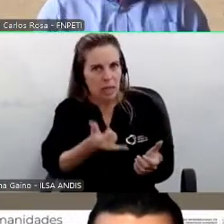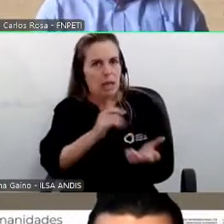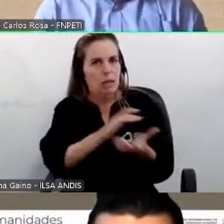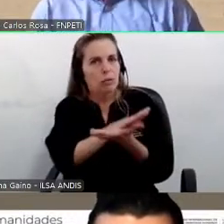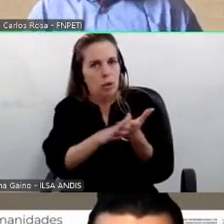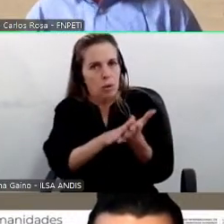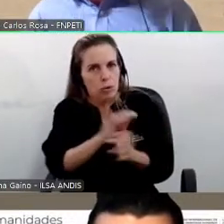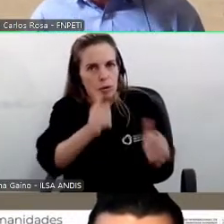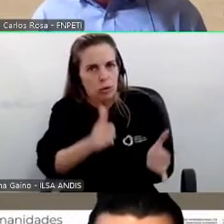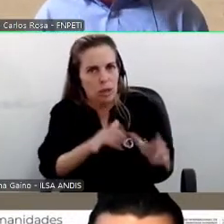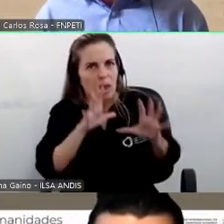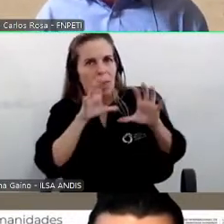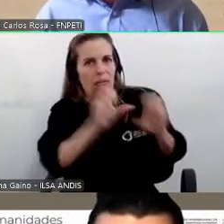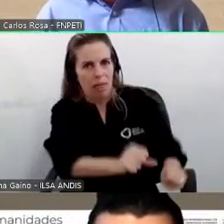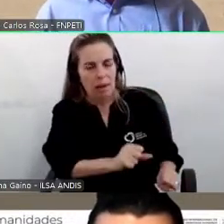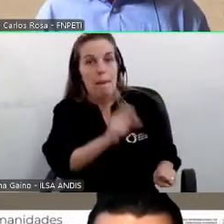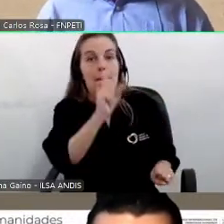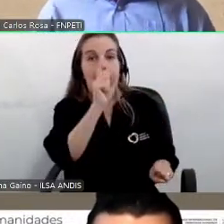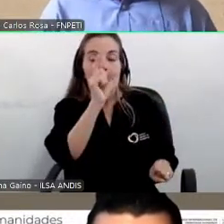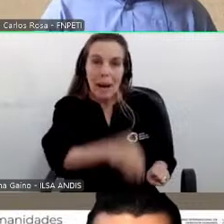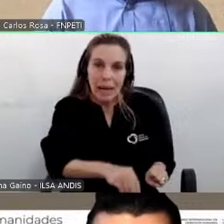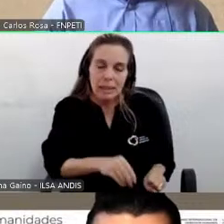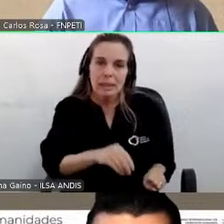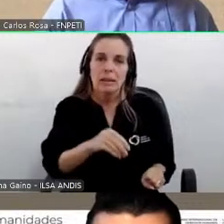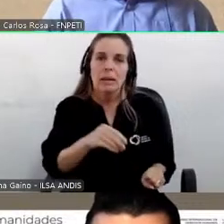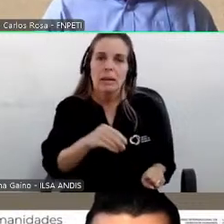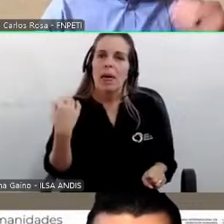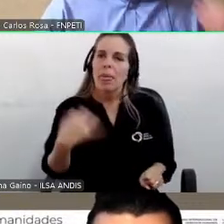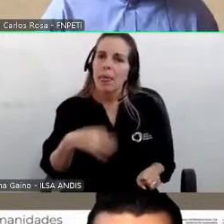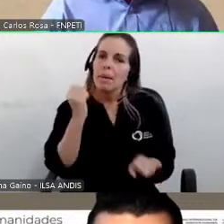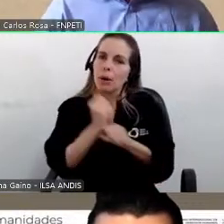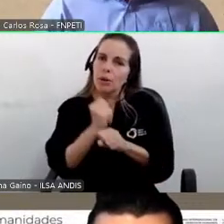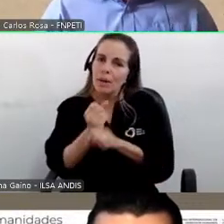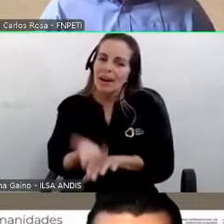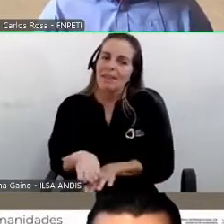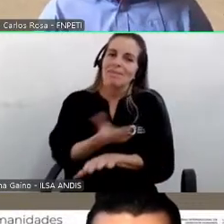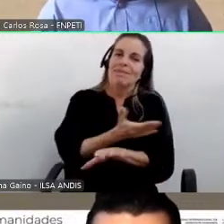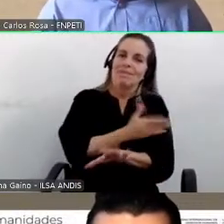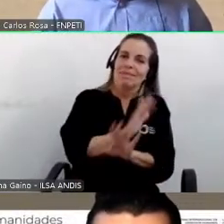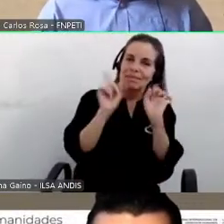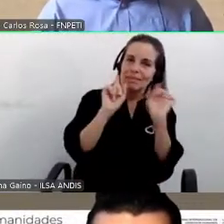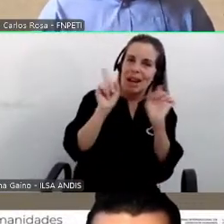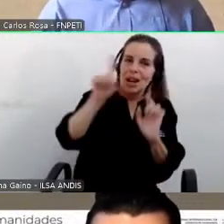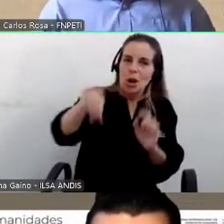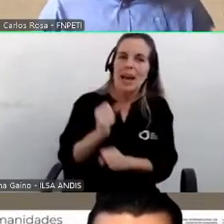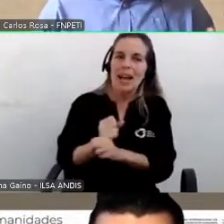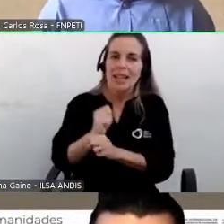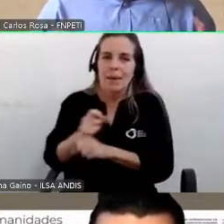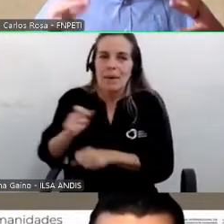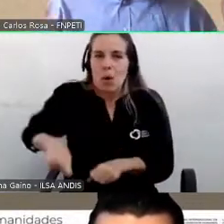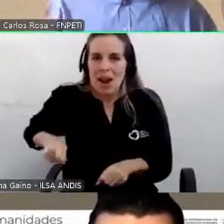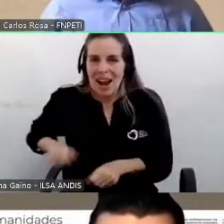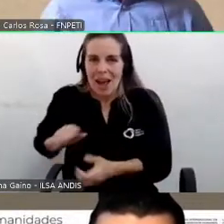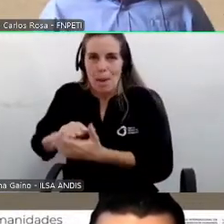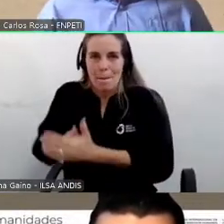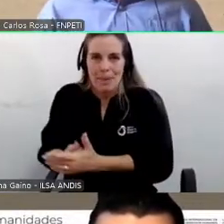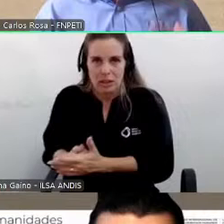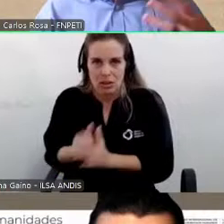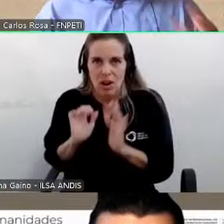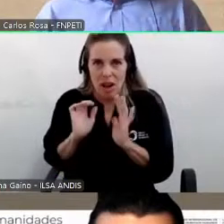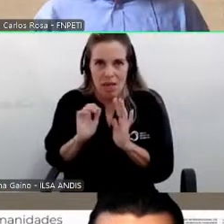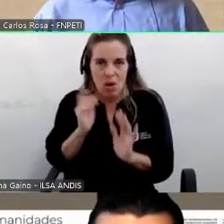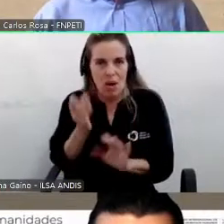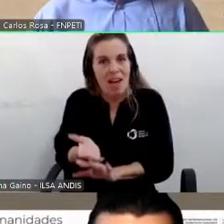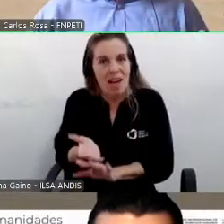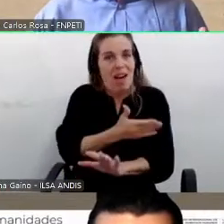public policies, but we need to go far beyond that. We need to keep on working on prevention of human trafficking,